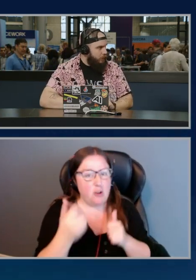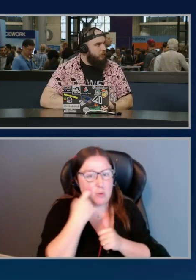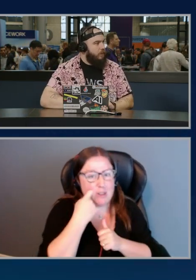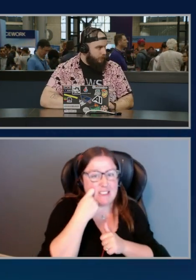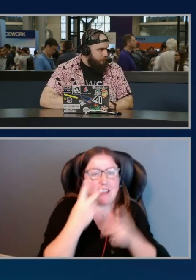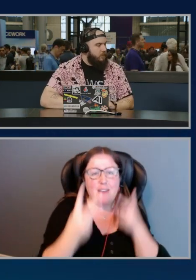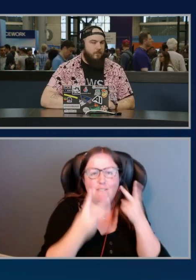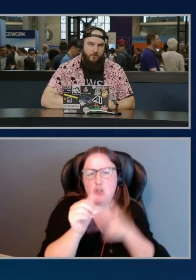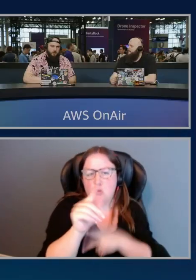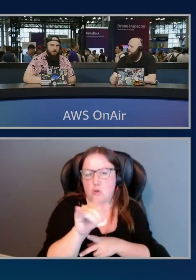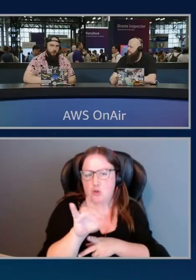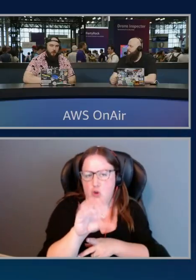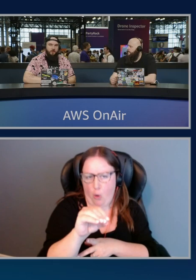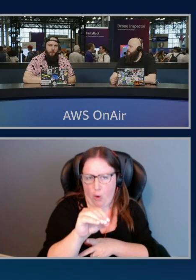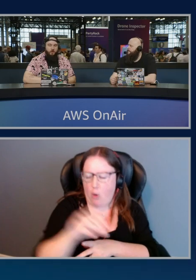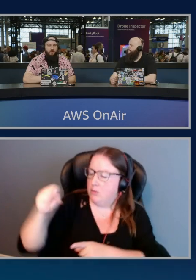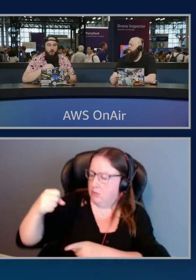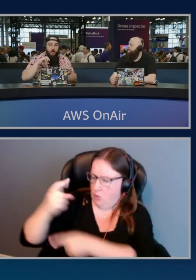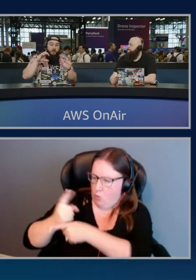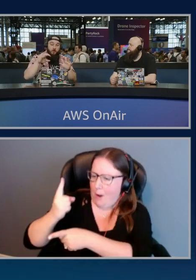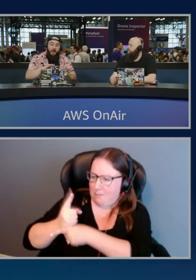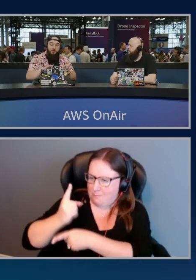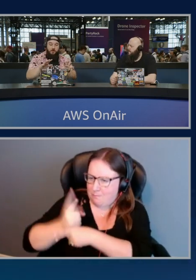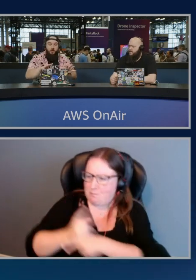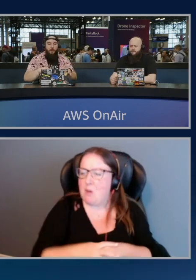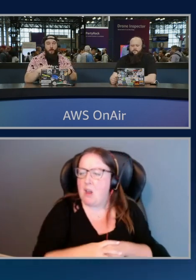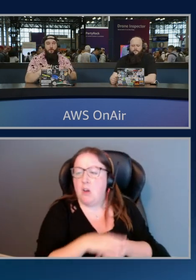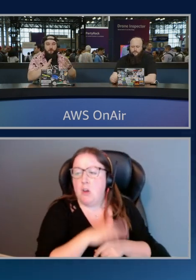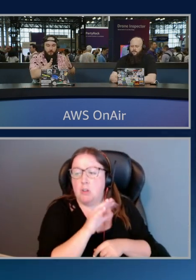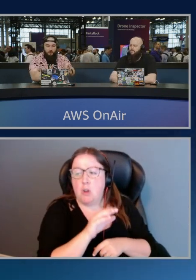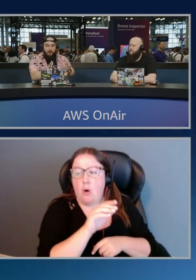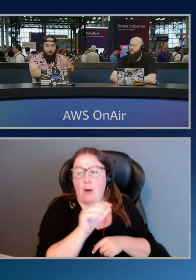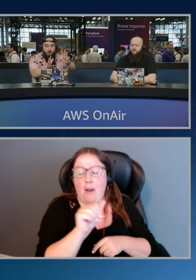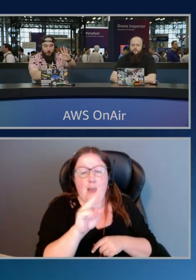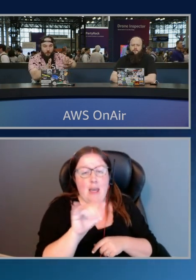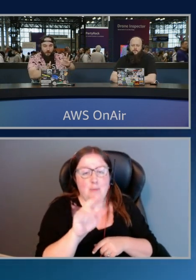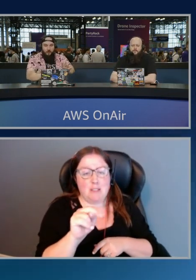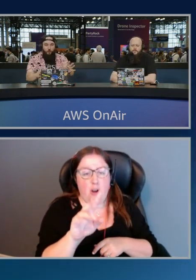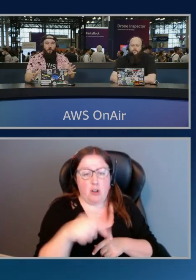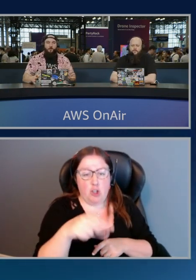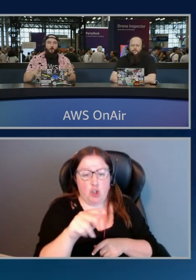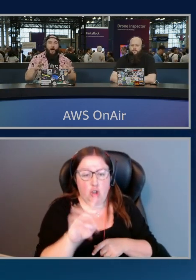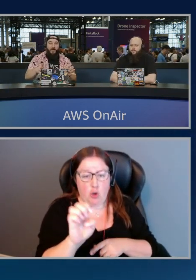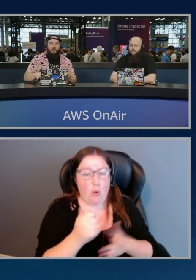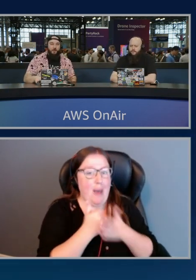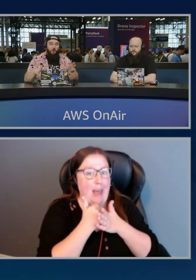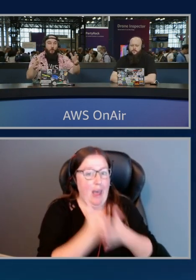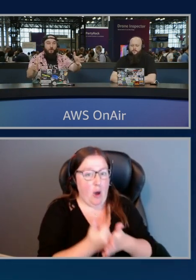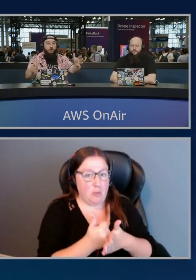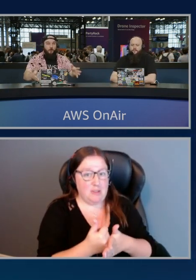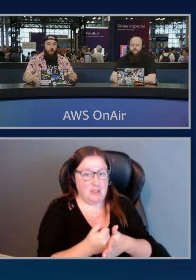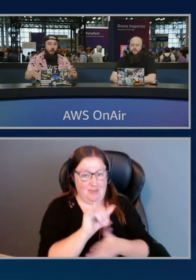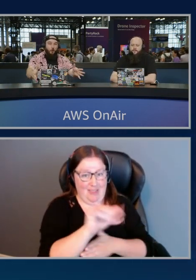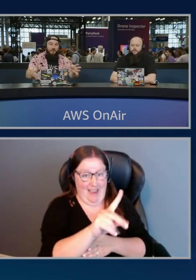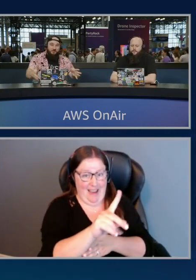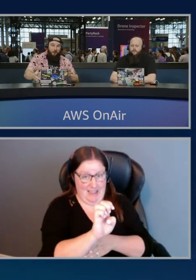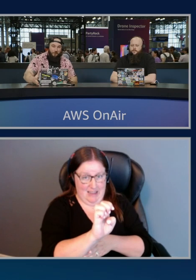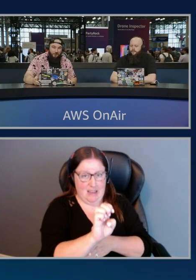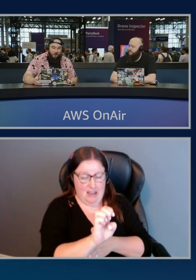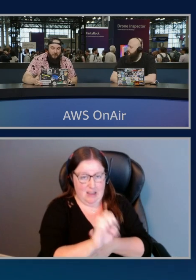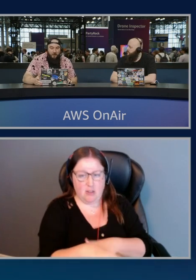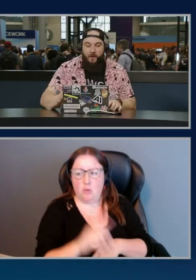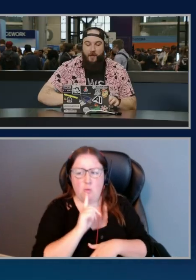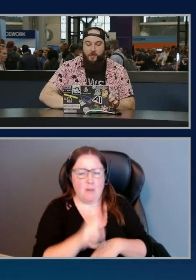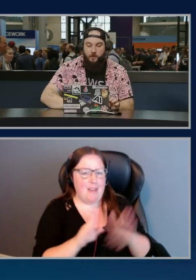as well. Yeah, something like Visual Studio as well was launched. So Amazon Q keeps you in the world of your IDE, your wonderful little cozy